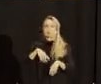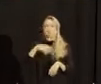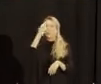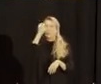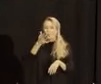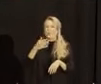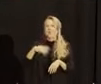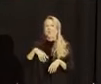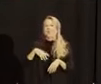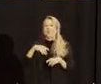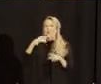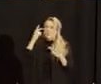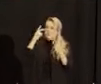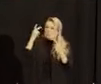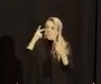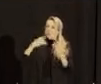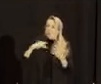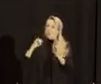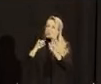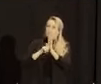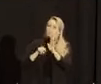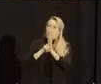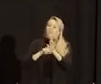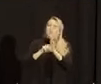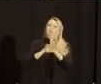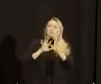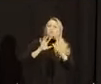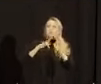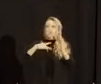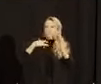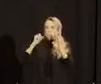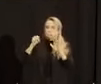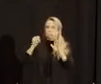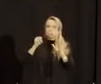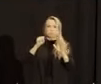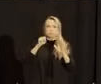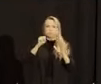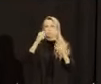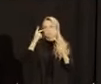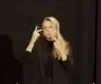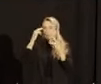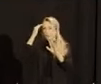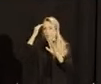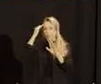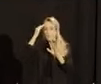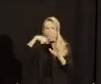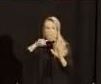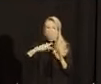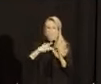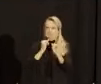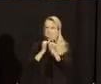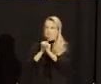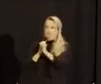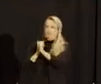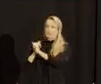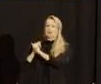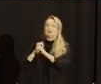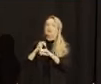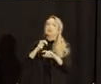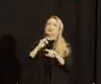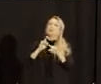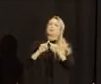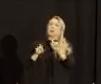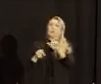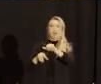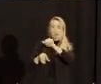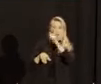pessimism, and Maria and Becca, we see this all the time, like there has also been a resurgence and a doubling